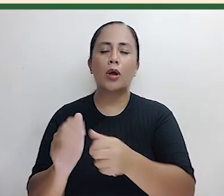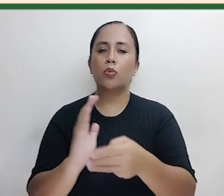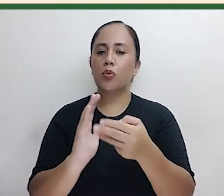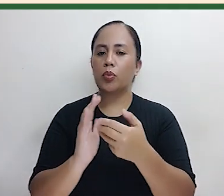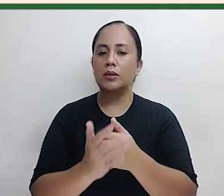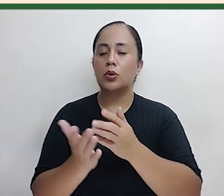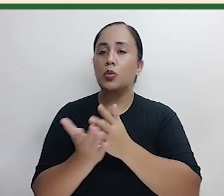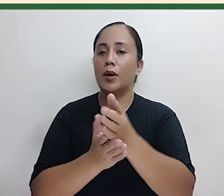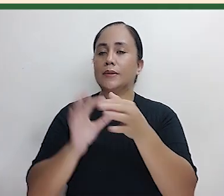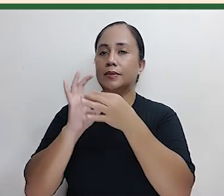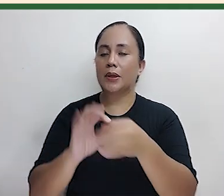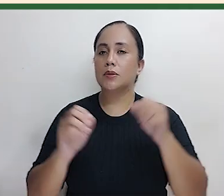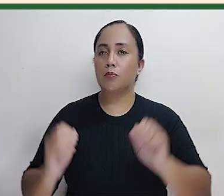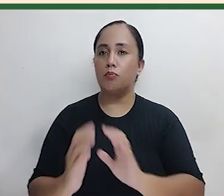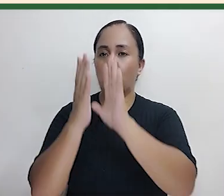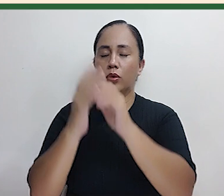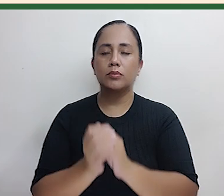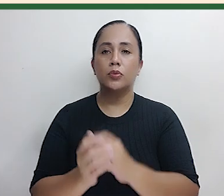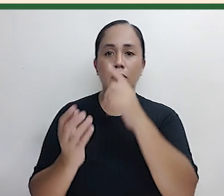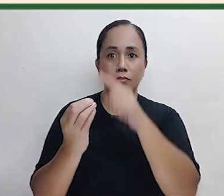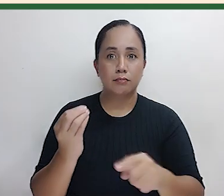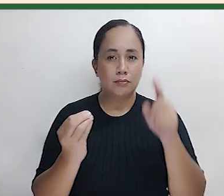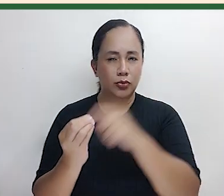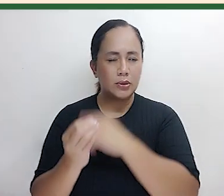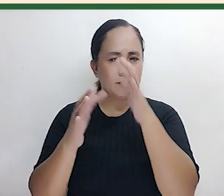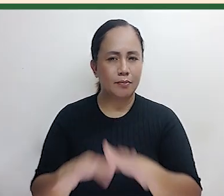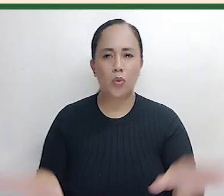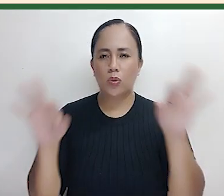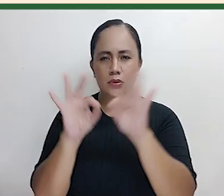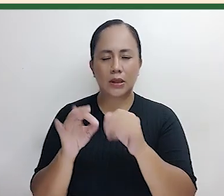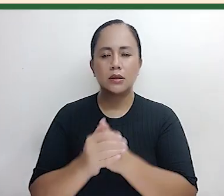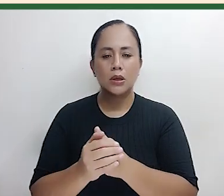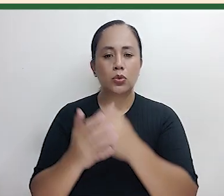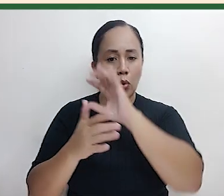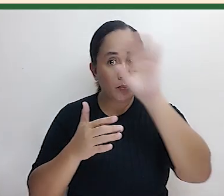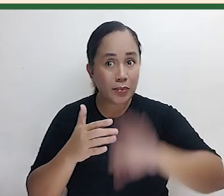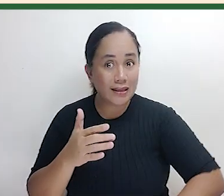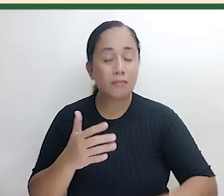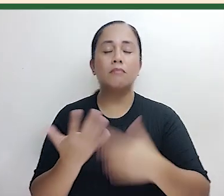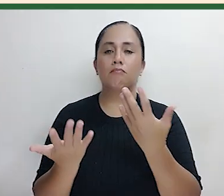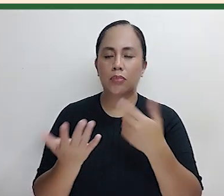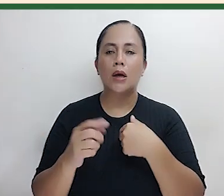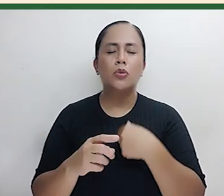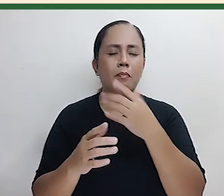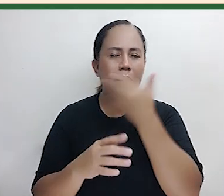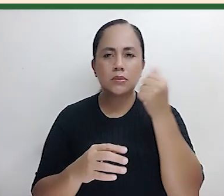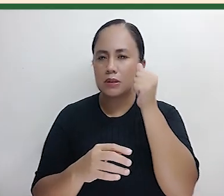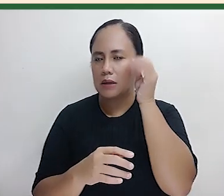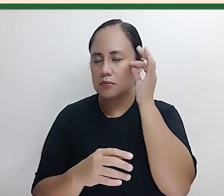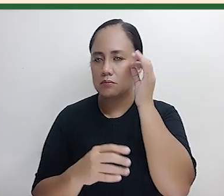disability follows the module on the rights-based approach to disability, so it is important that you finish the latter to